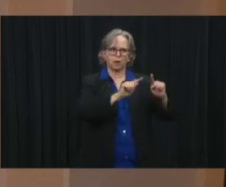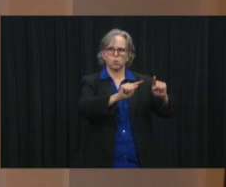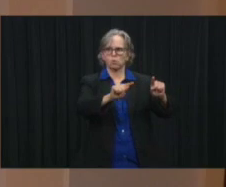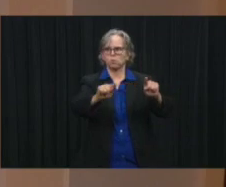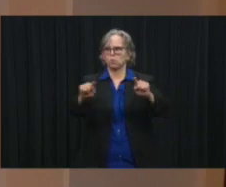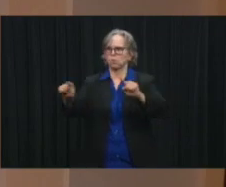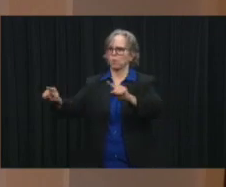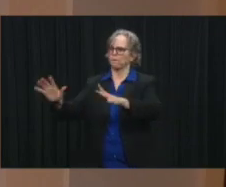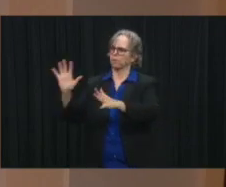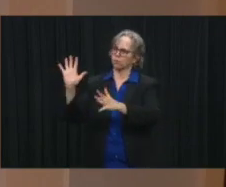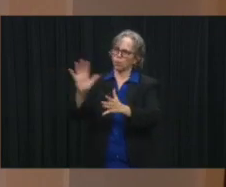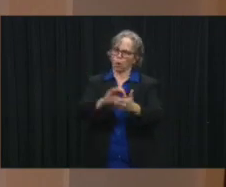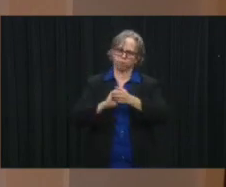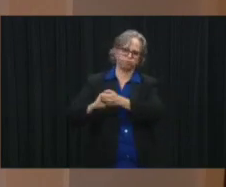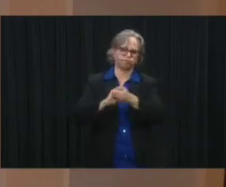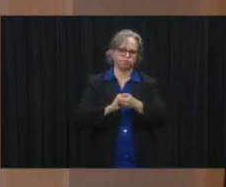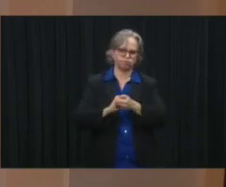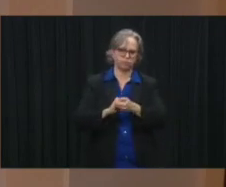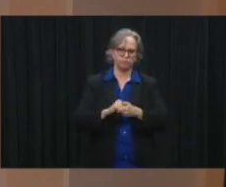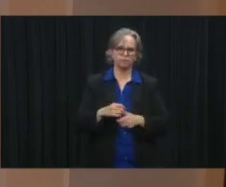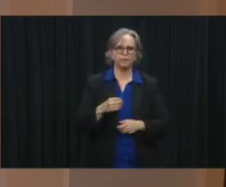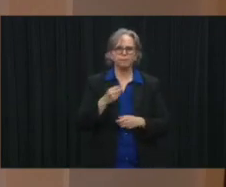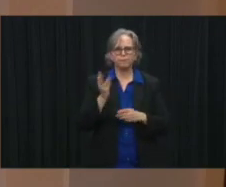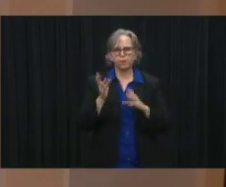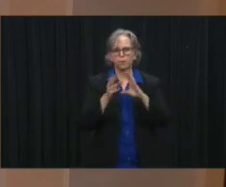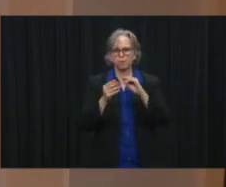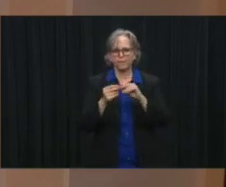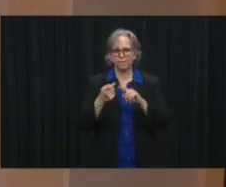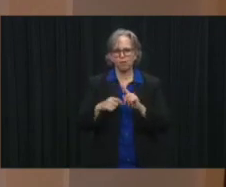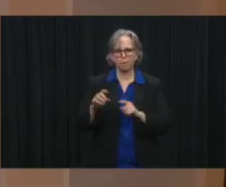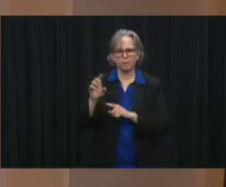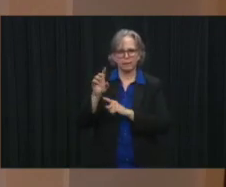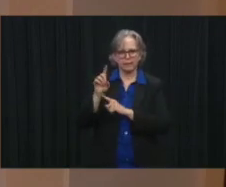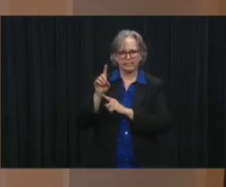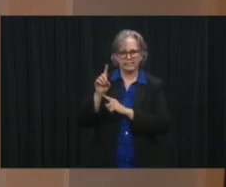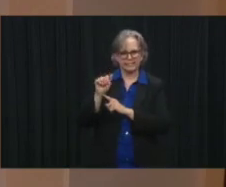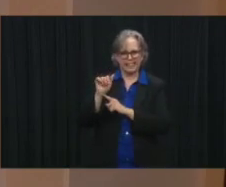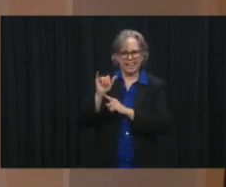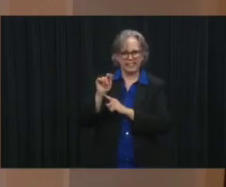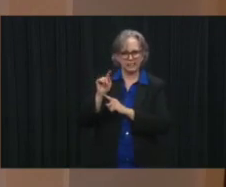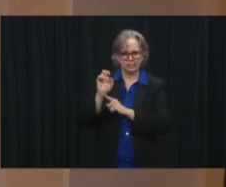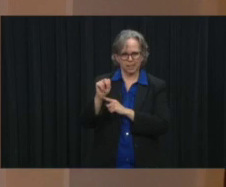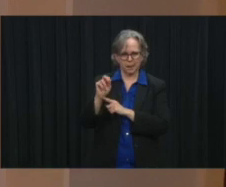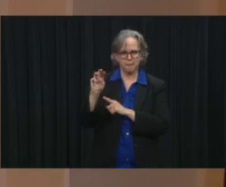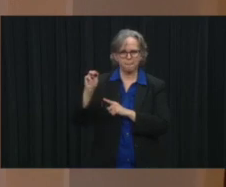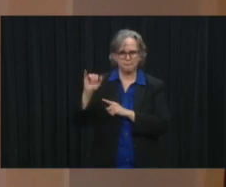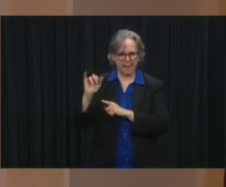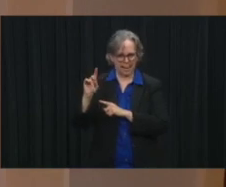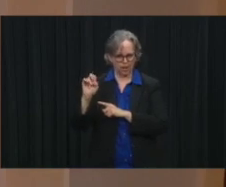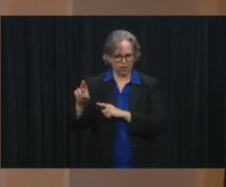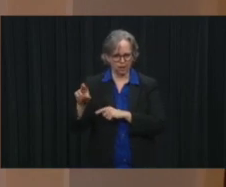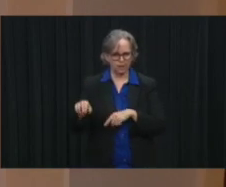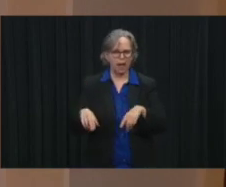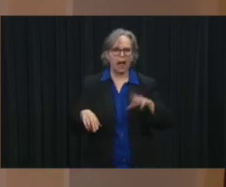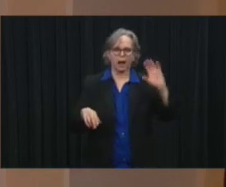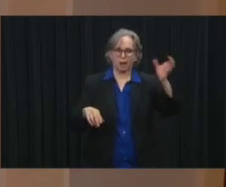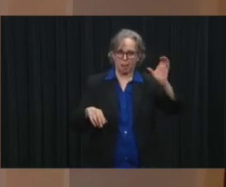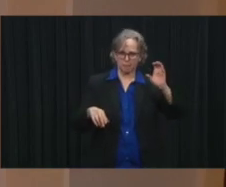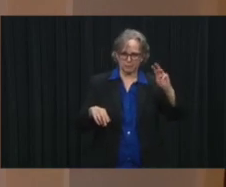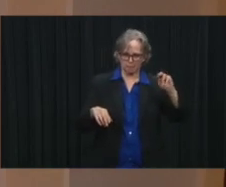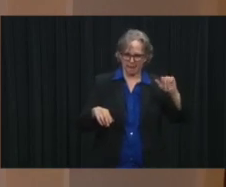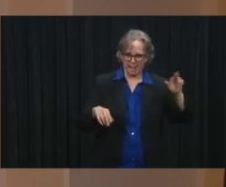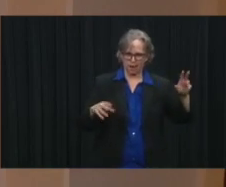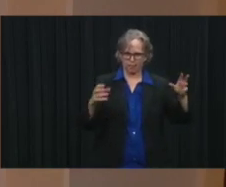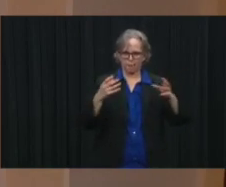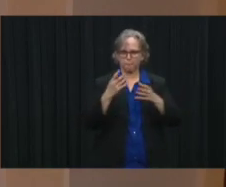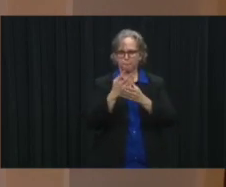a couple messages from Mayor Whaley in Dayton and Mayor Ginther of Columbus. They are working to enforce